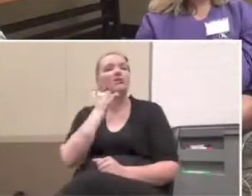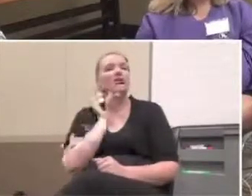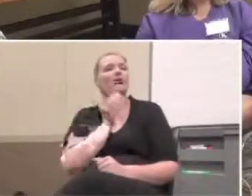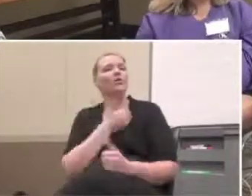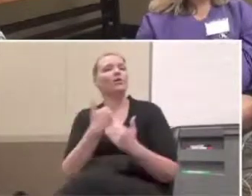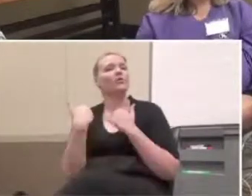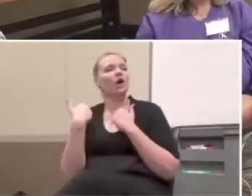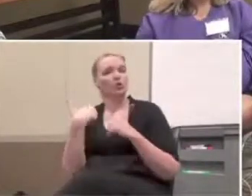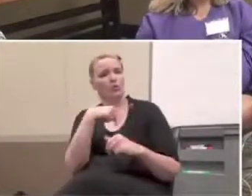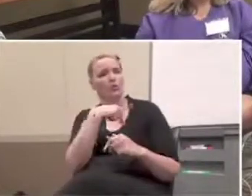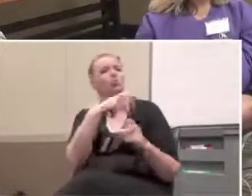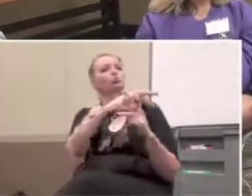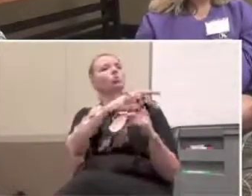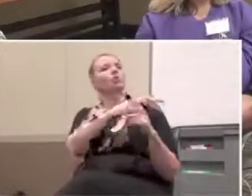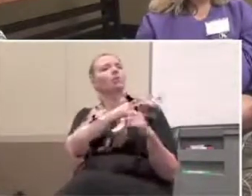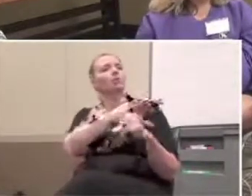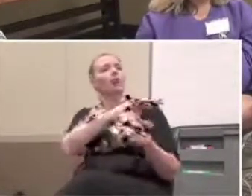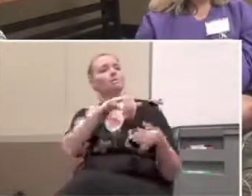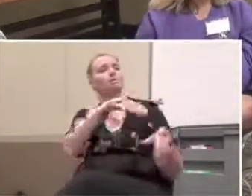cops well, you know."